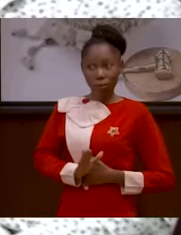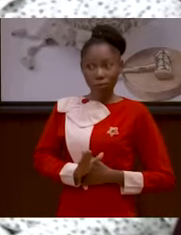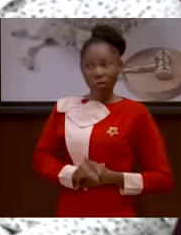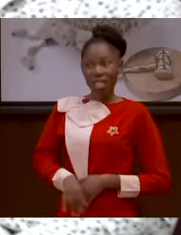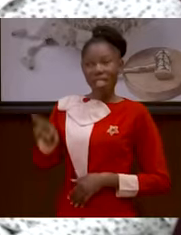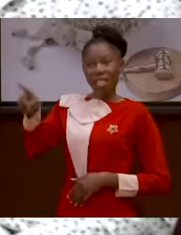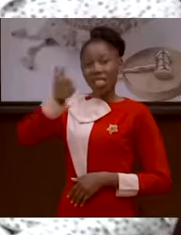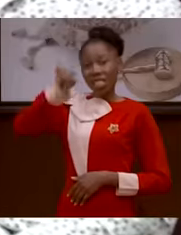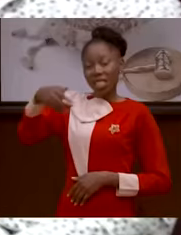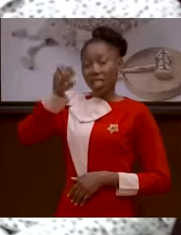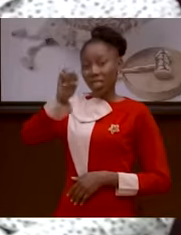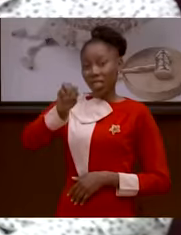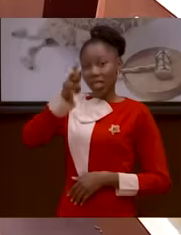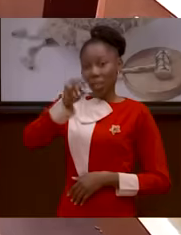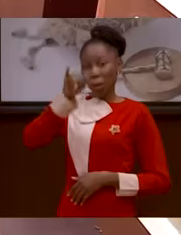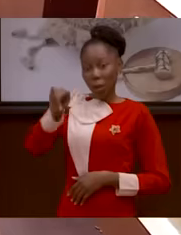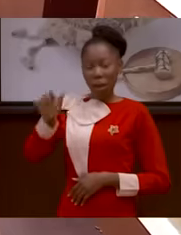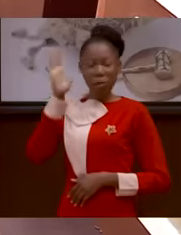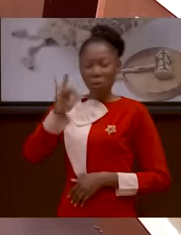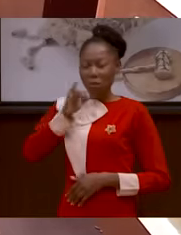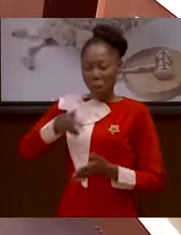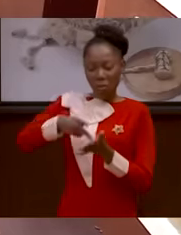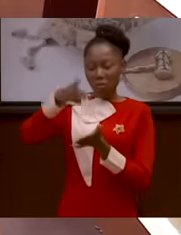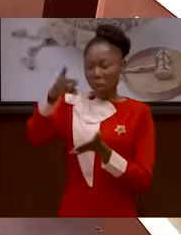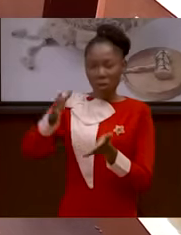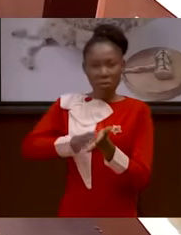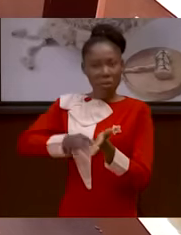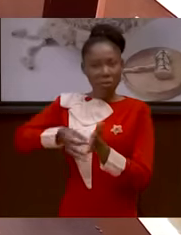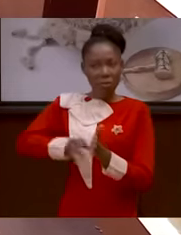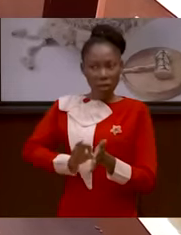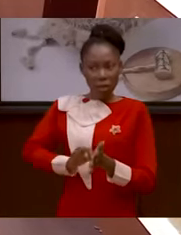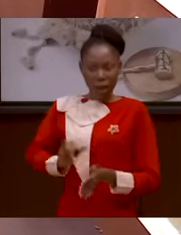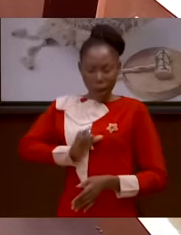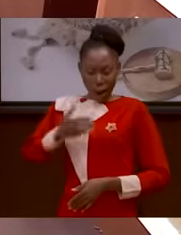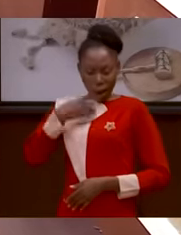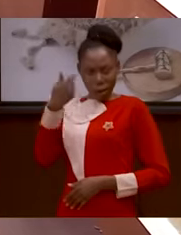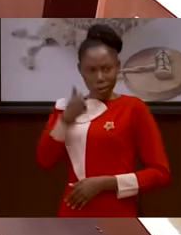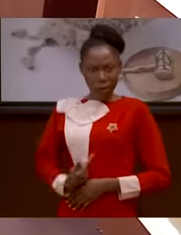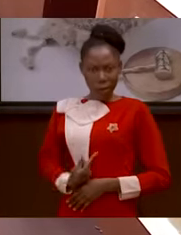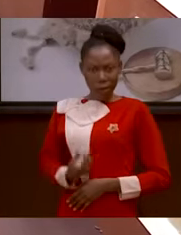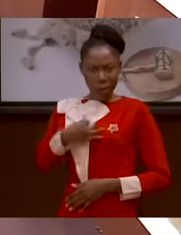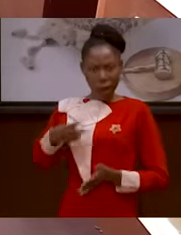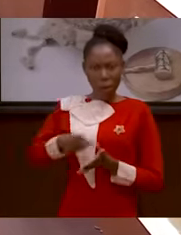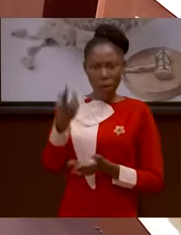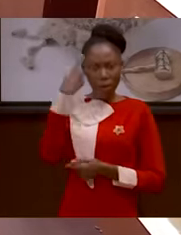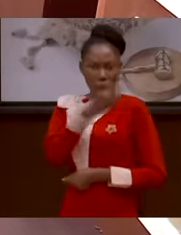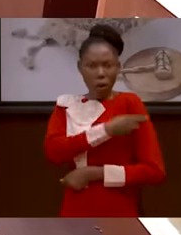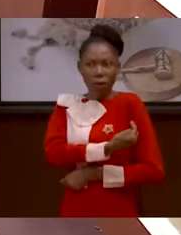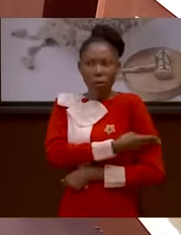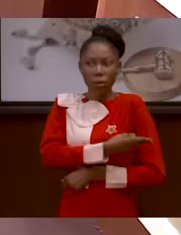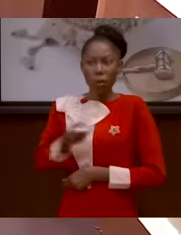Jimmy cannot send the children to school. I will be the one to pay delivery money. When did you get married?